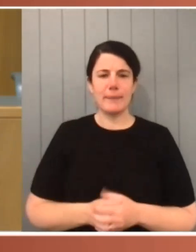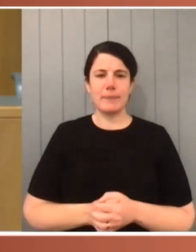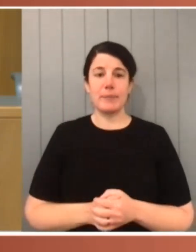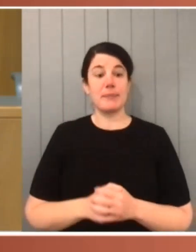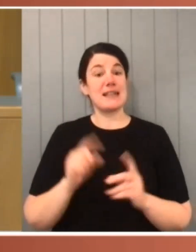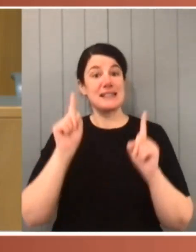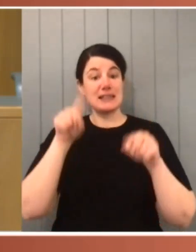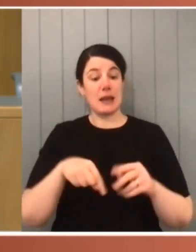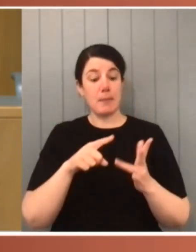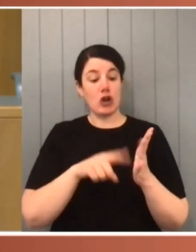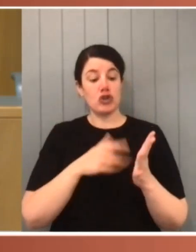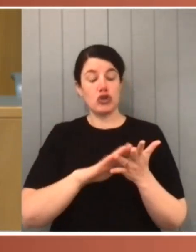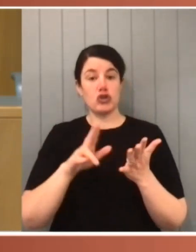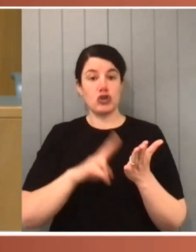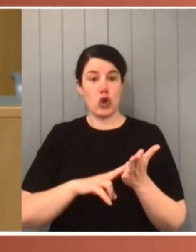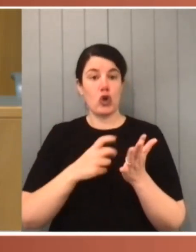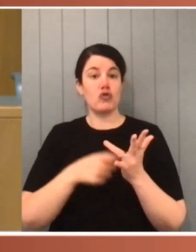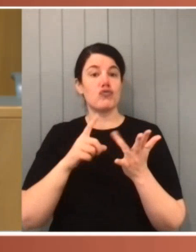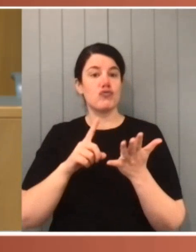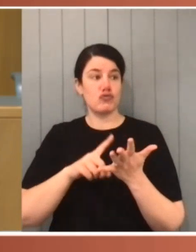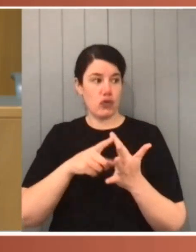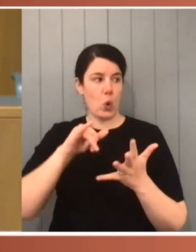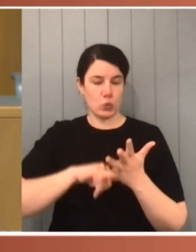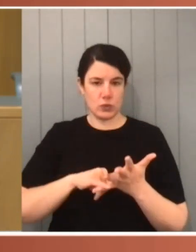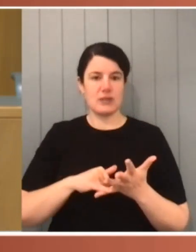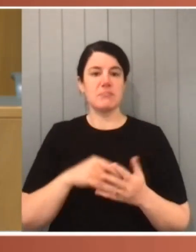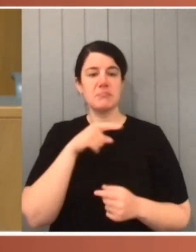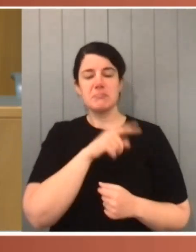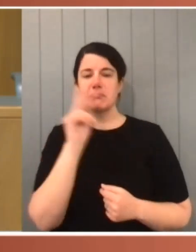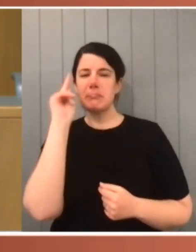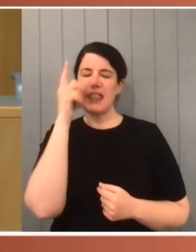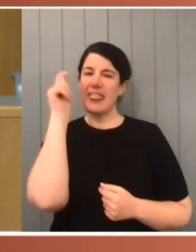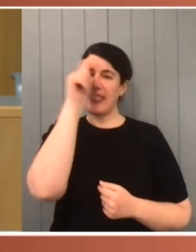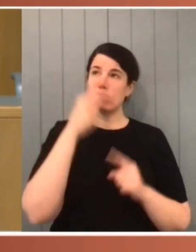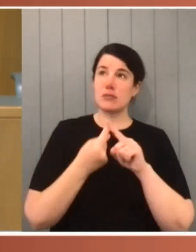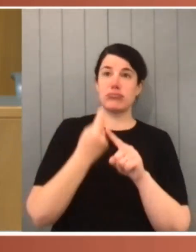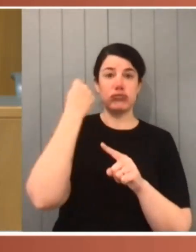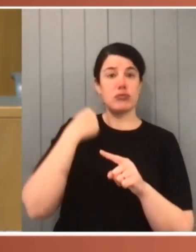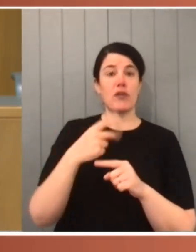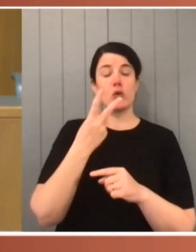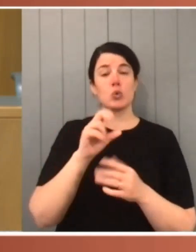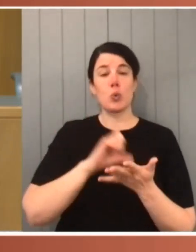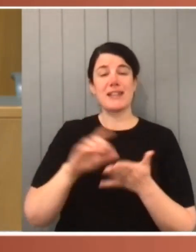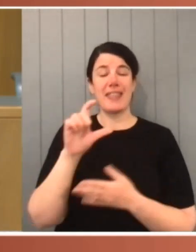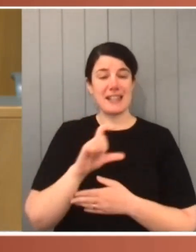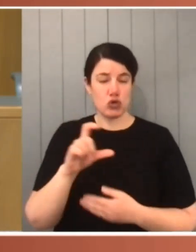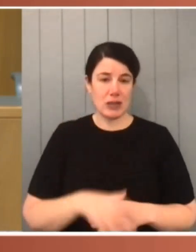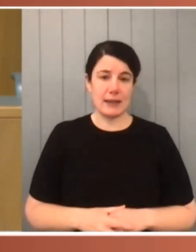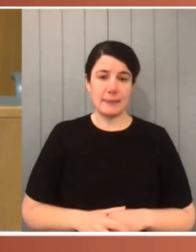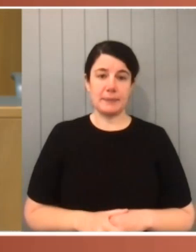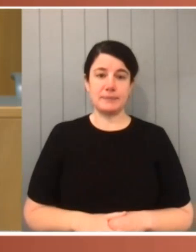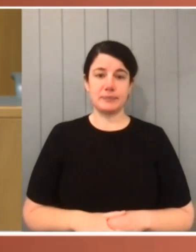Rawls, who's probably the most important political philosopher, political theorist of the 20th century. And so I will